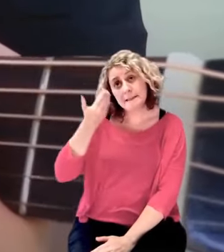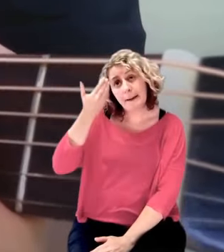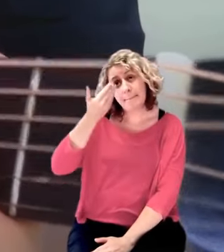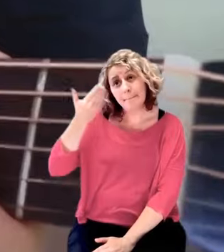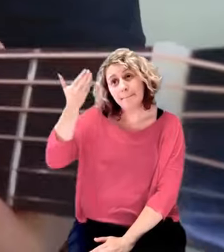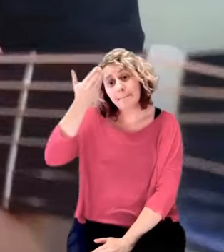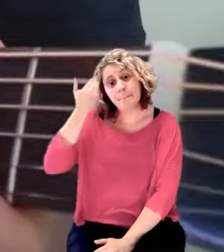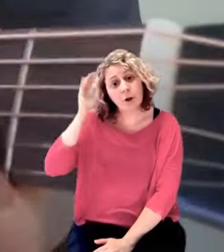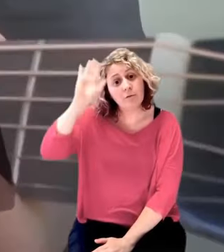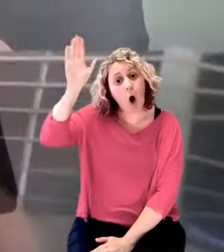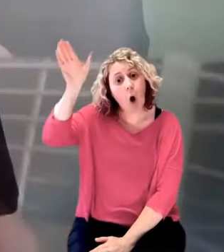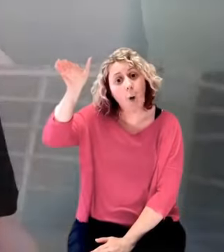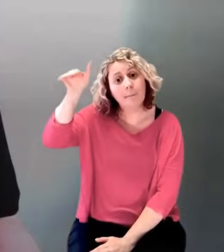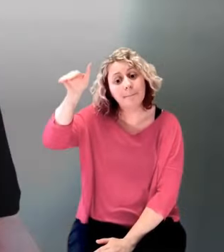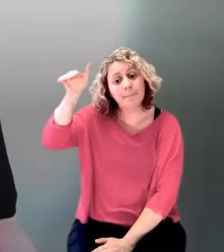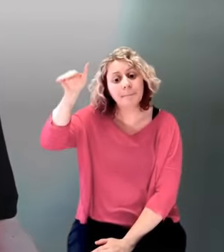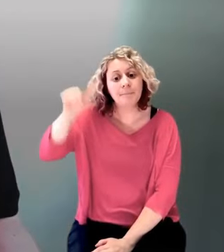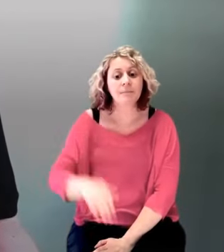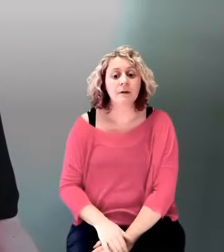with dreams of home.